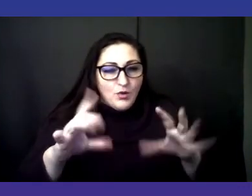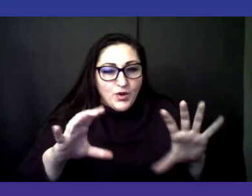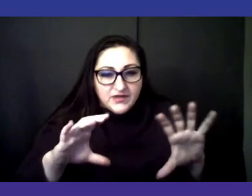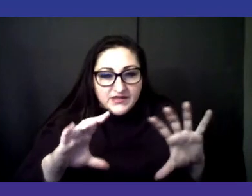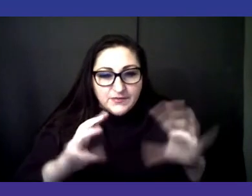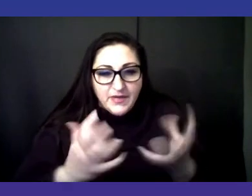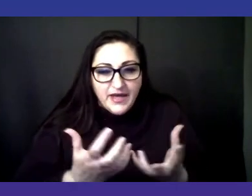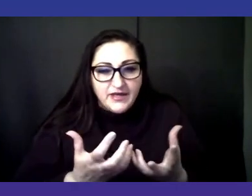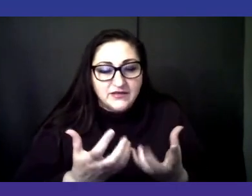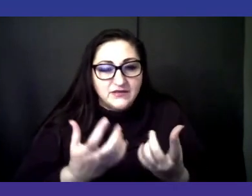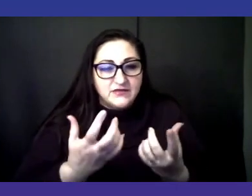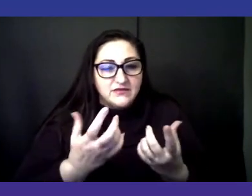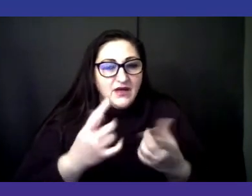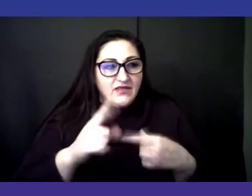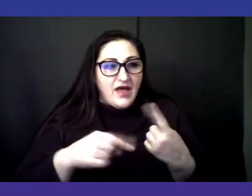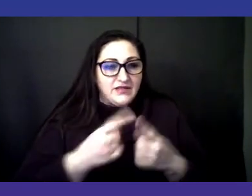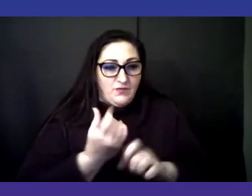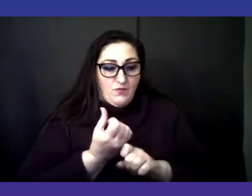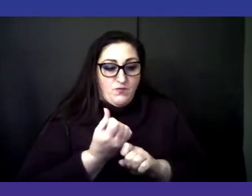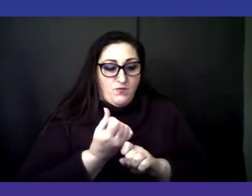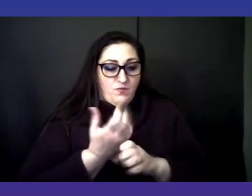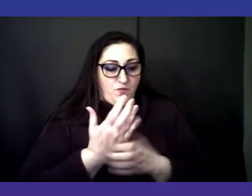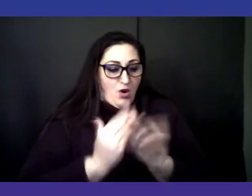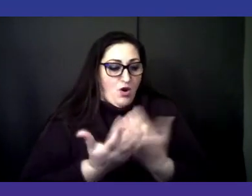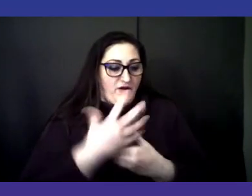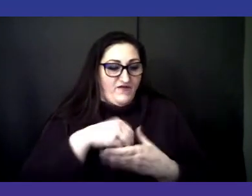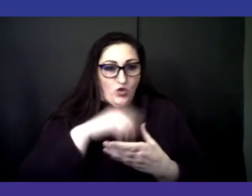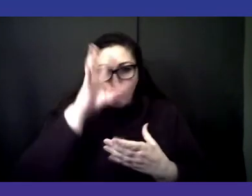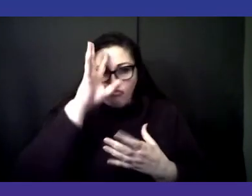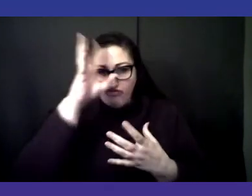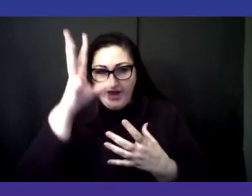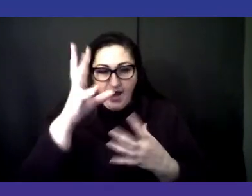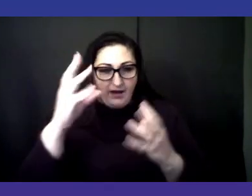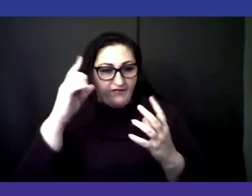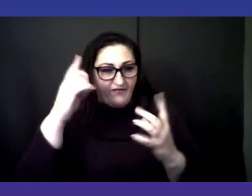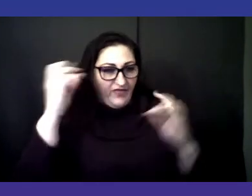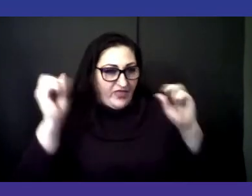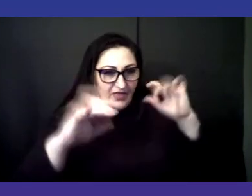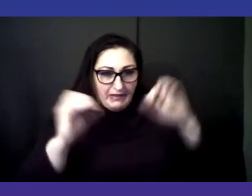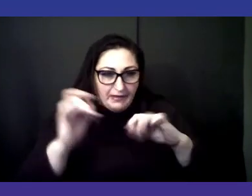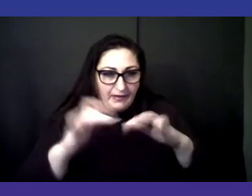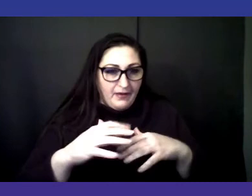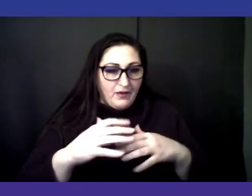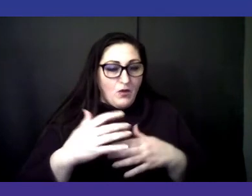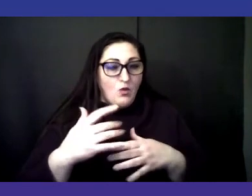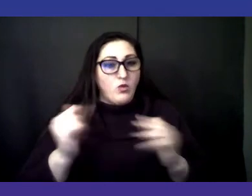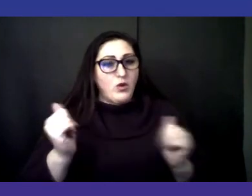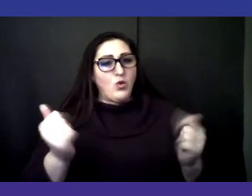thinking, where we can share knowledge,